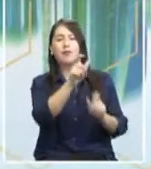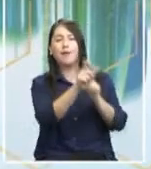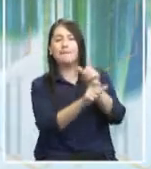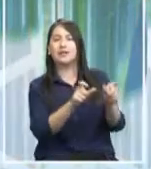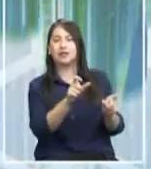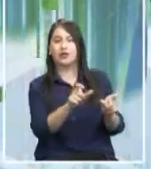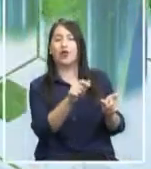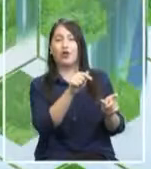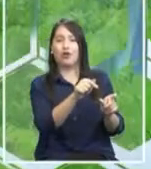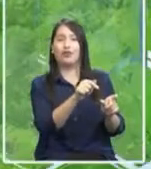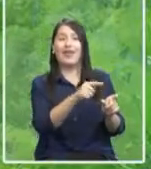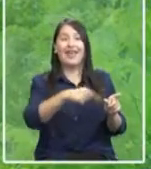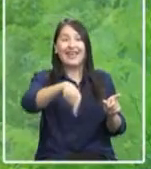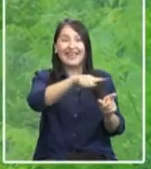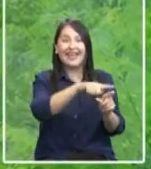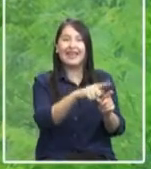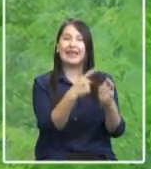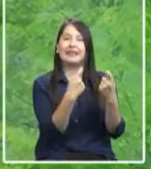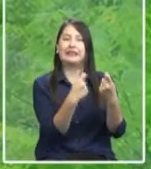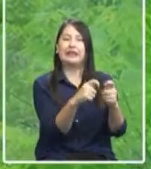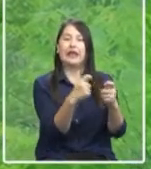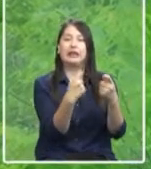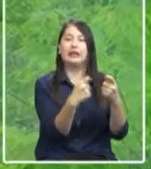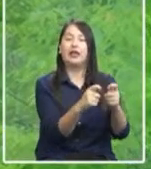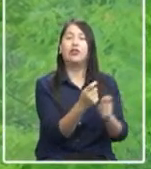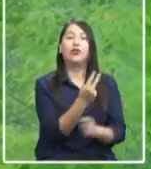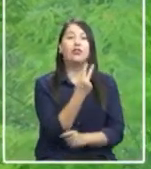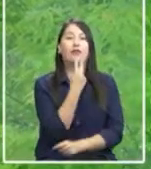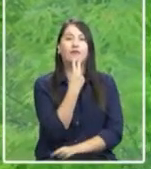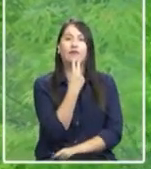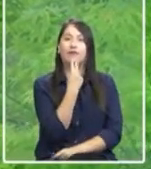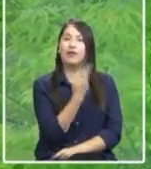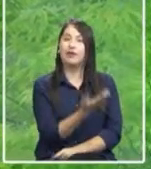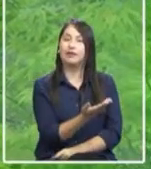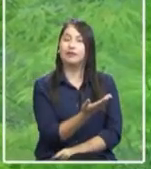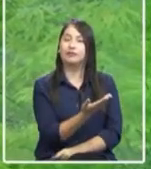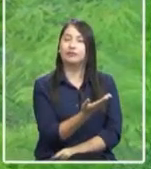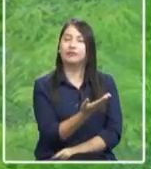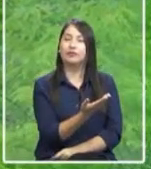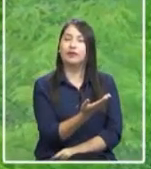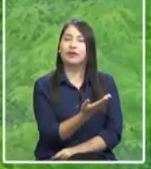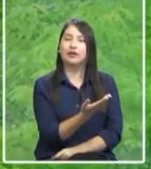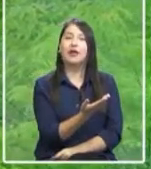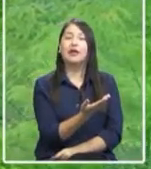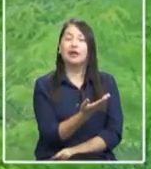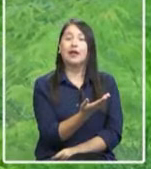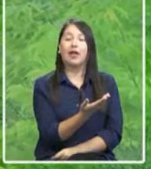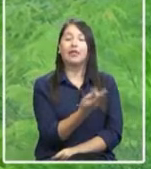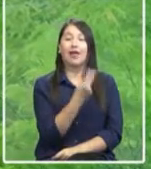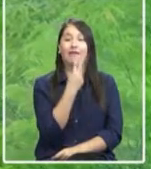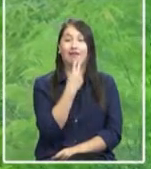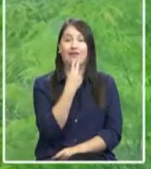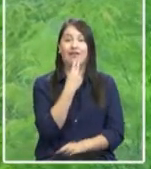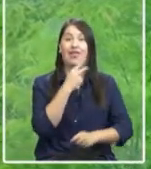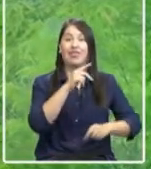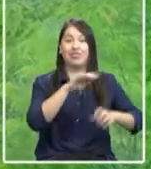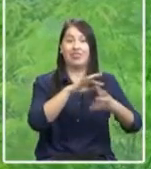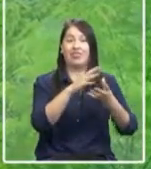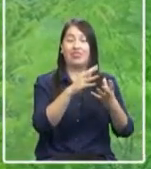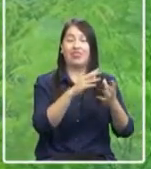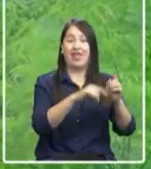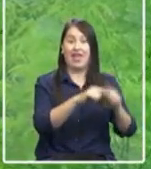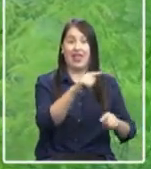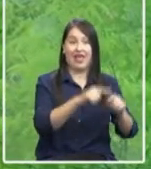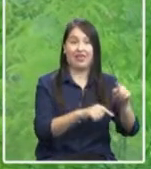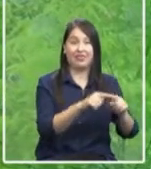living from the parched Earth where they are confronted with drought and disease in the immediate